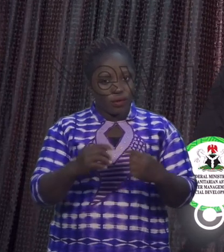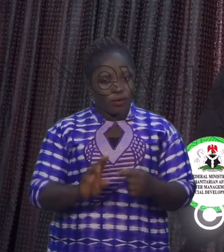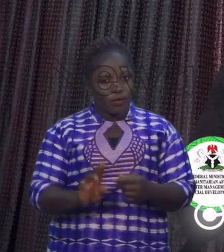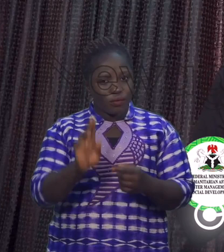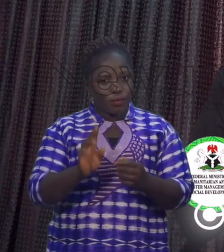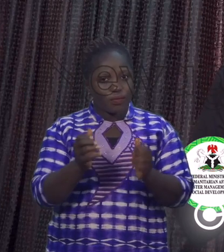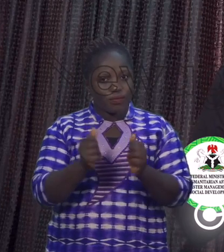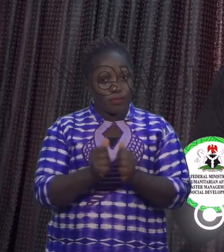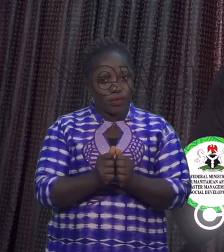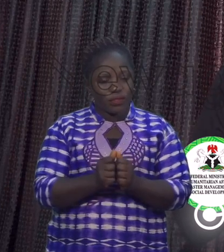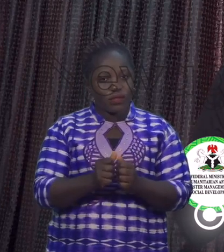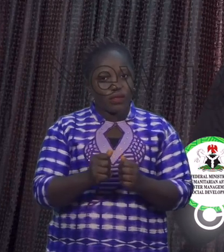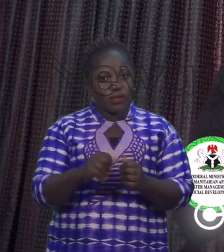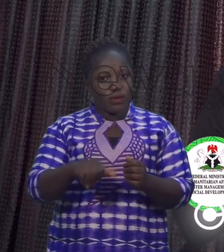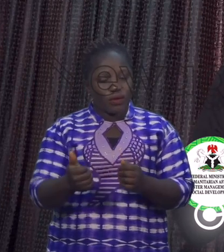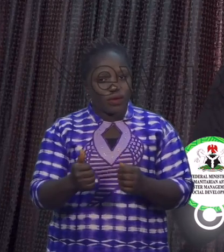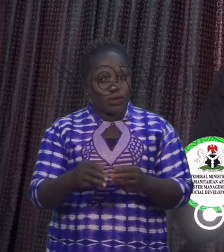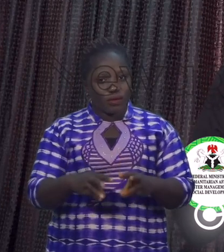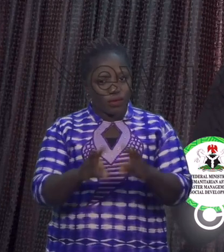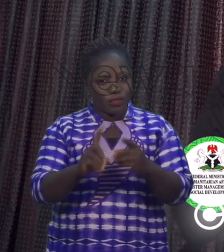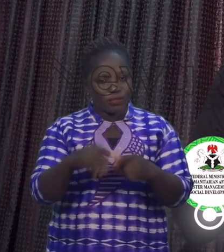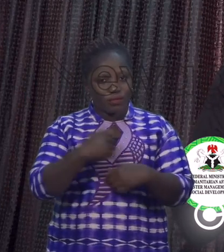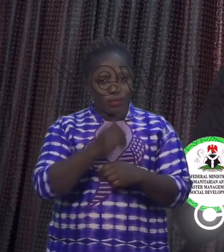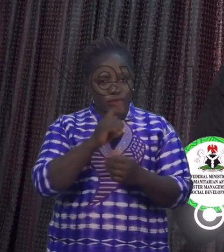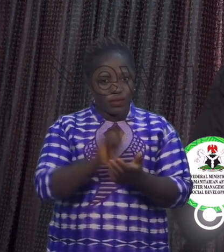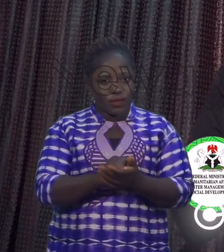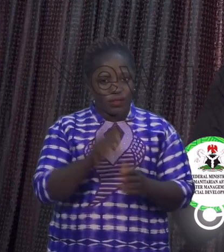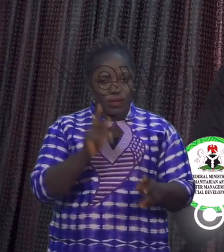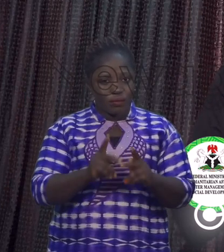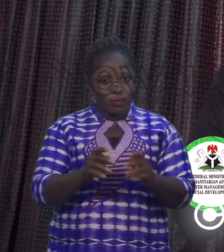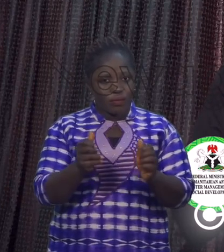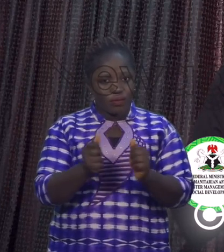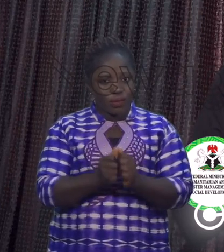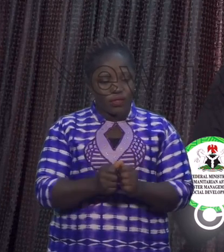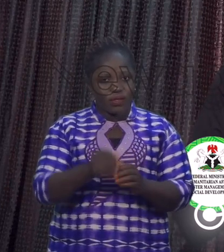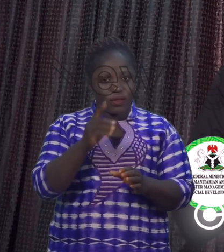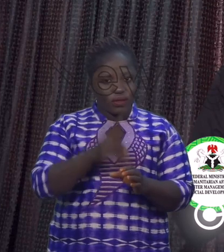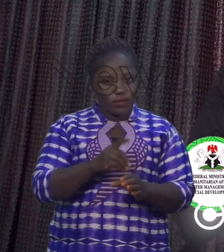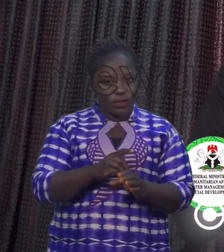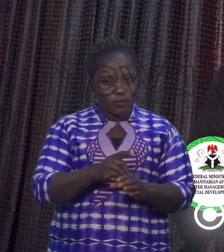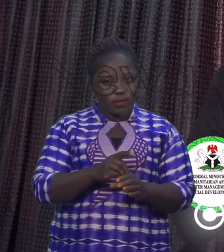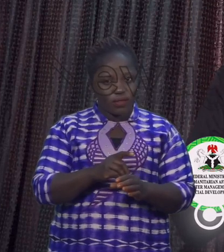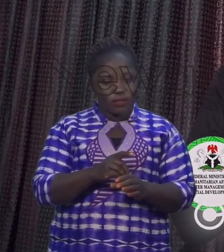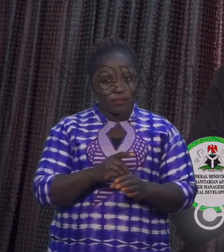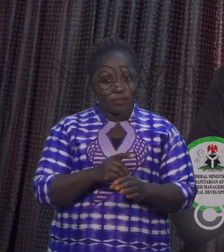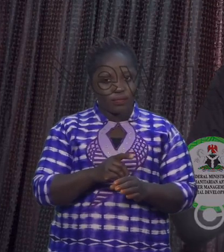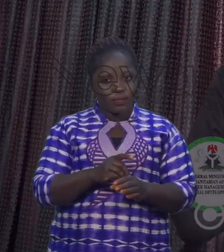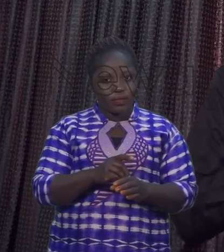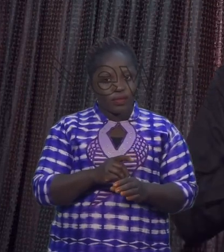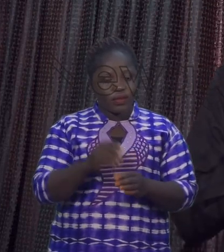with concrete steps towards ensuring that the target group, which is the disability